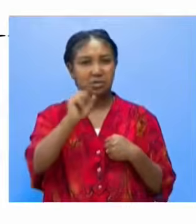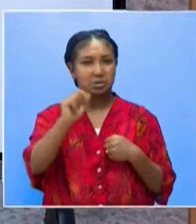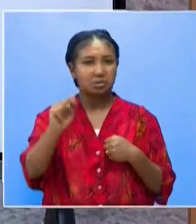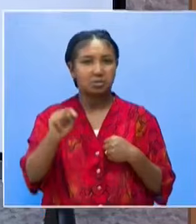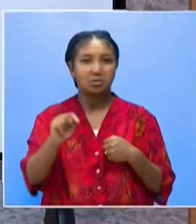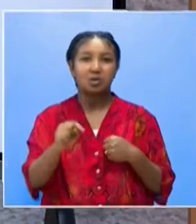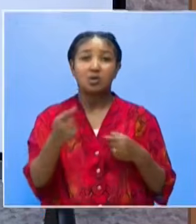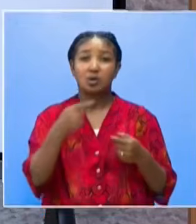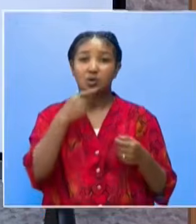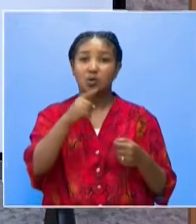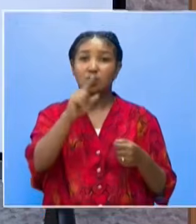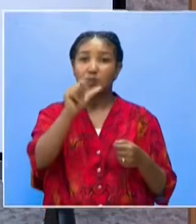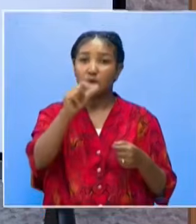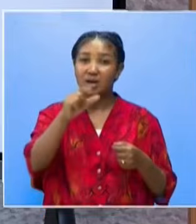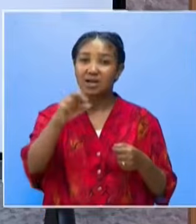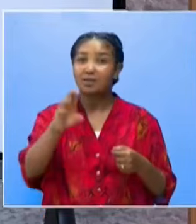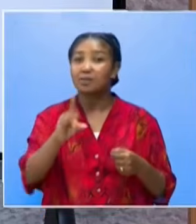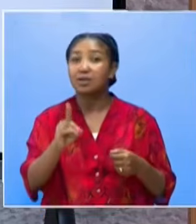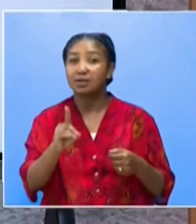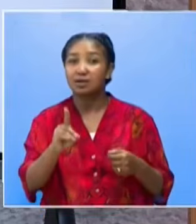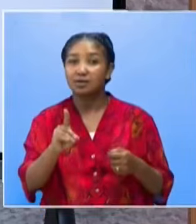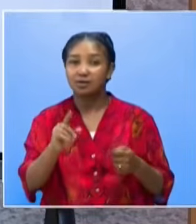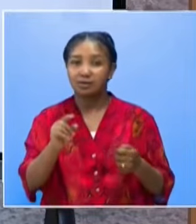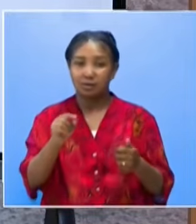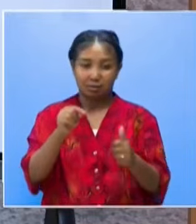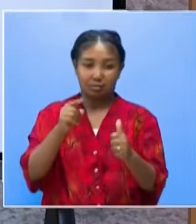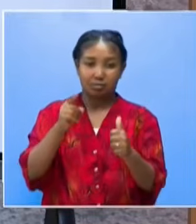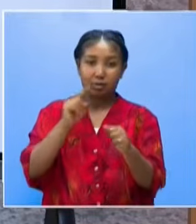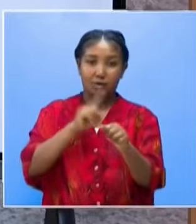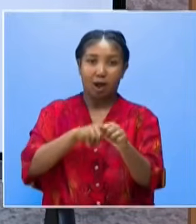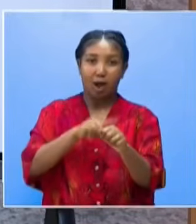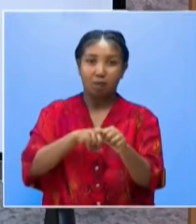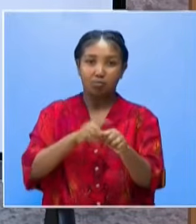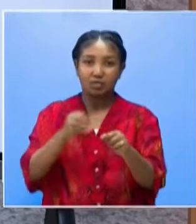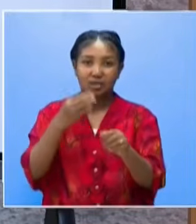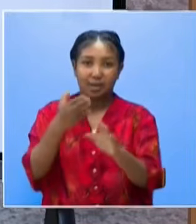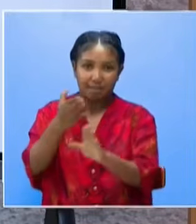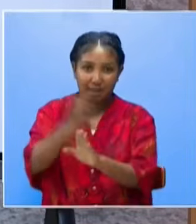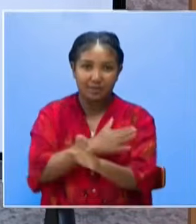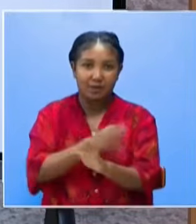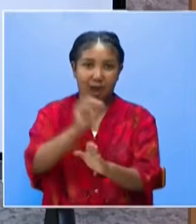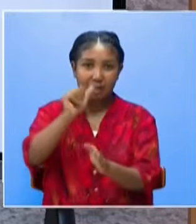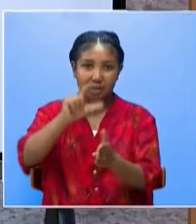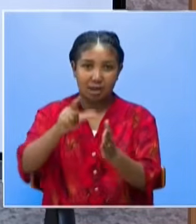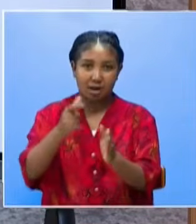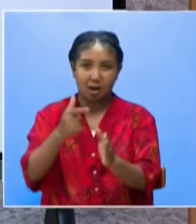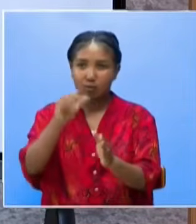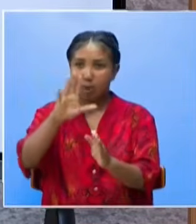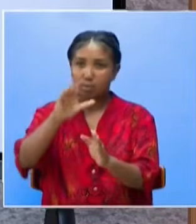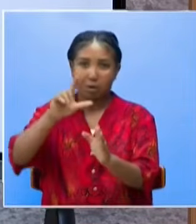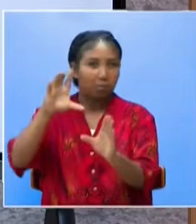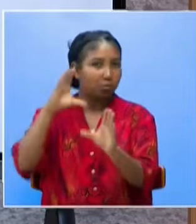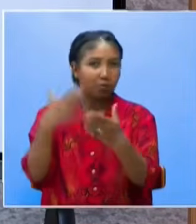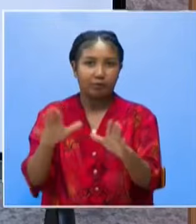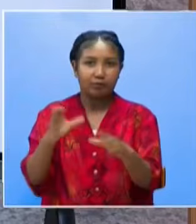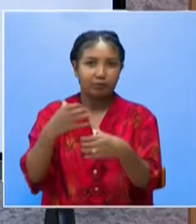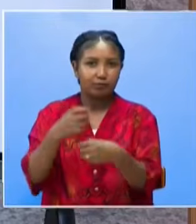When you say already, you mean that before the given time, sooner the given time,